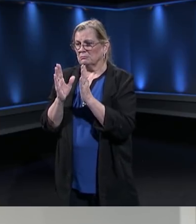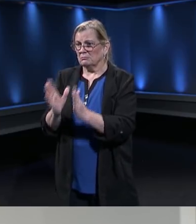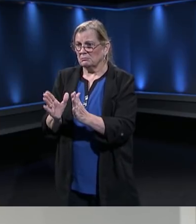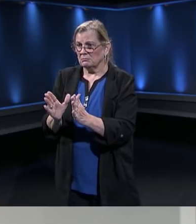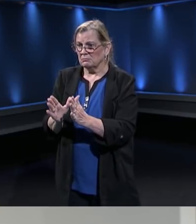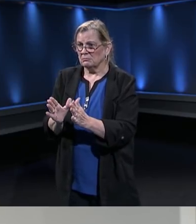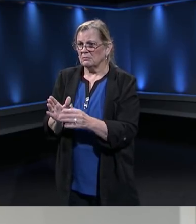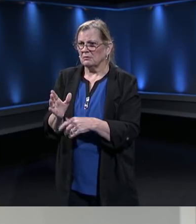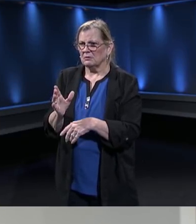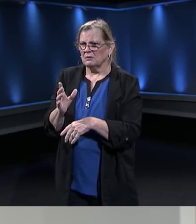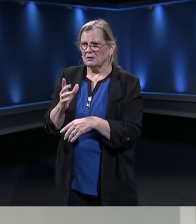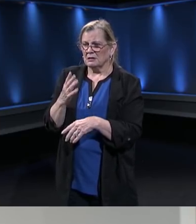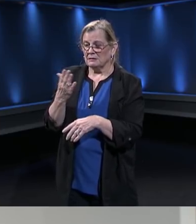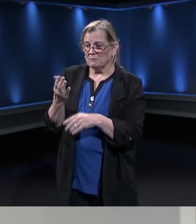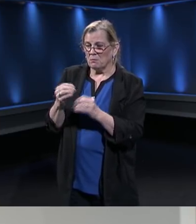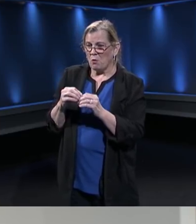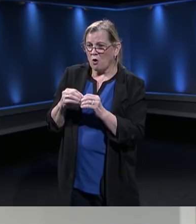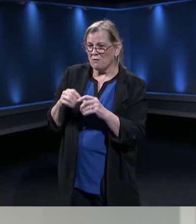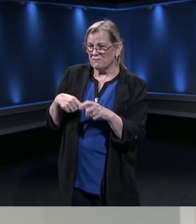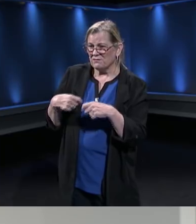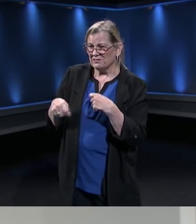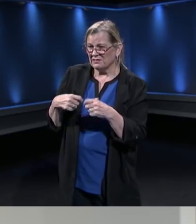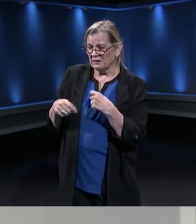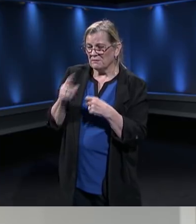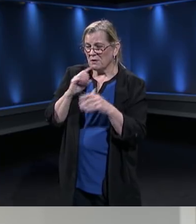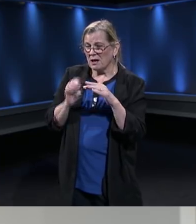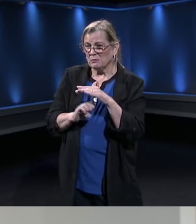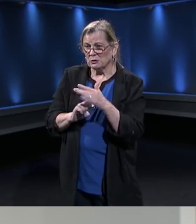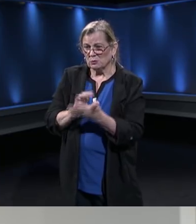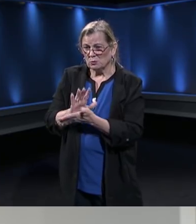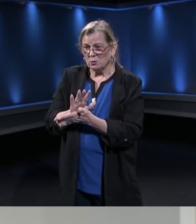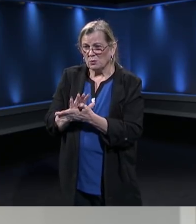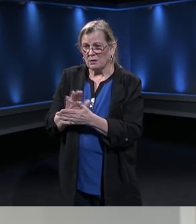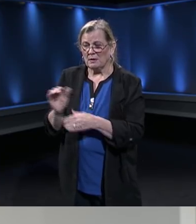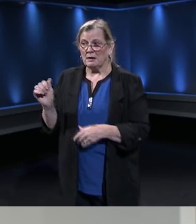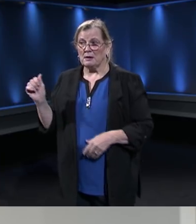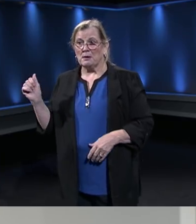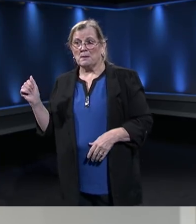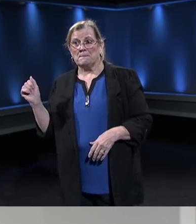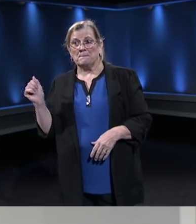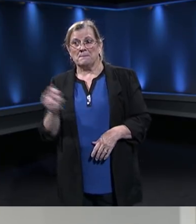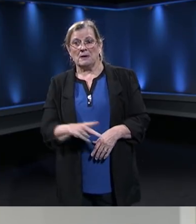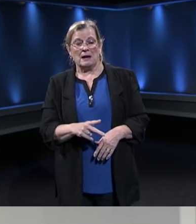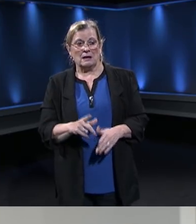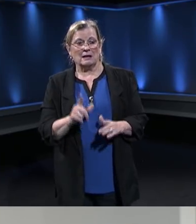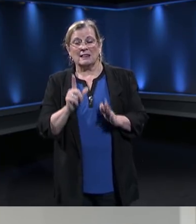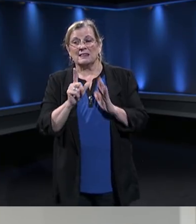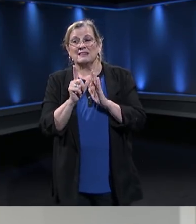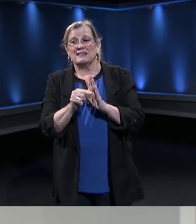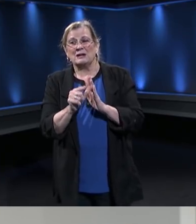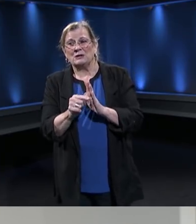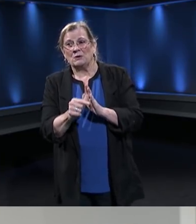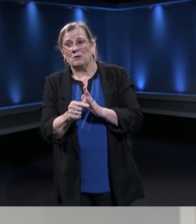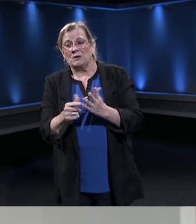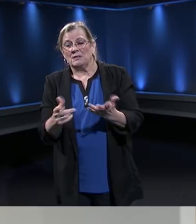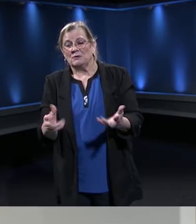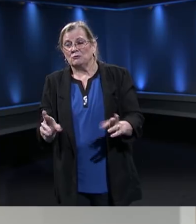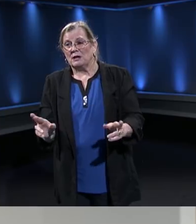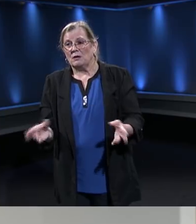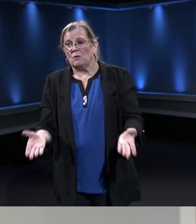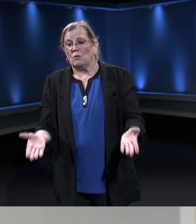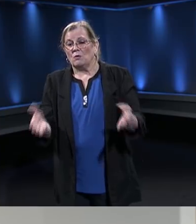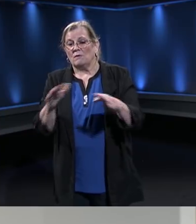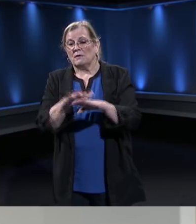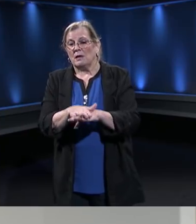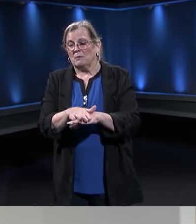with that elementary school, perhaps letting your child come back from lunch a little later so that there's an overlap time for your